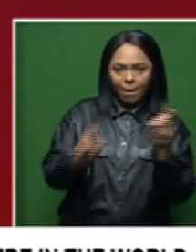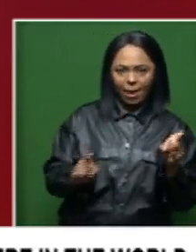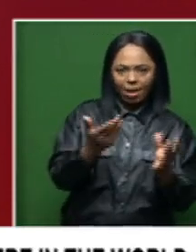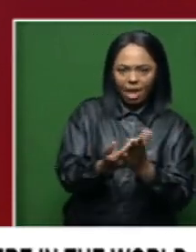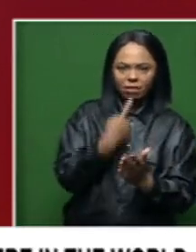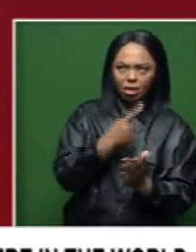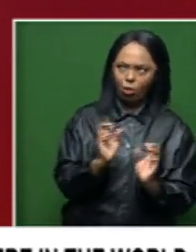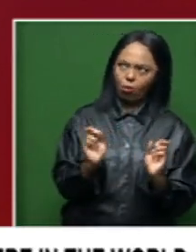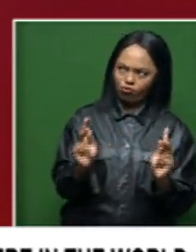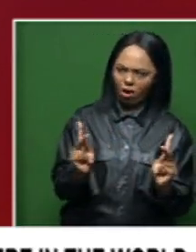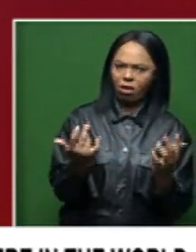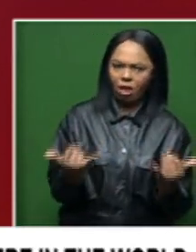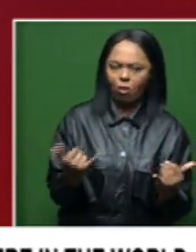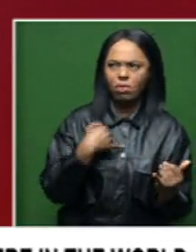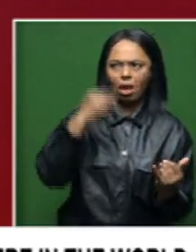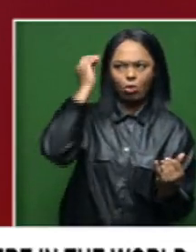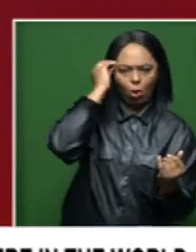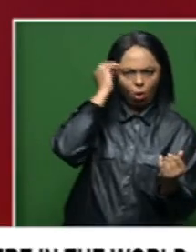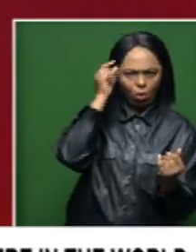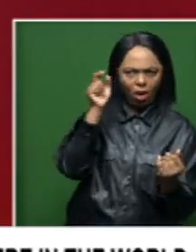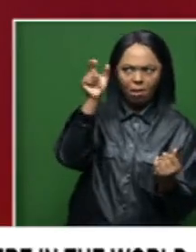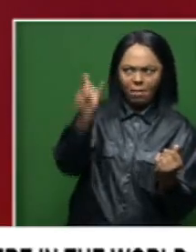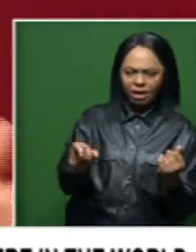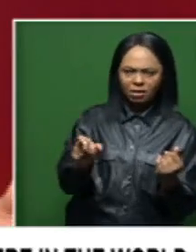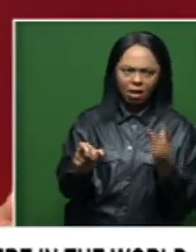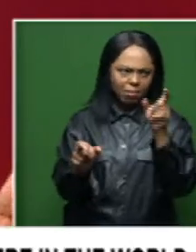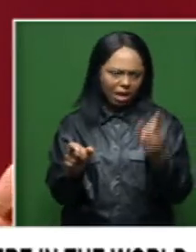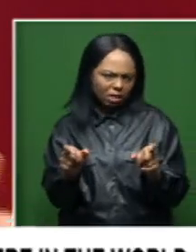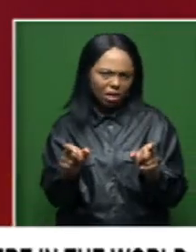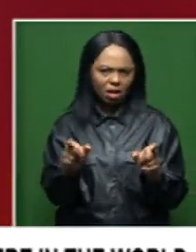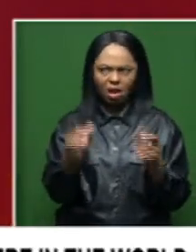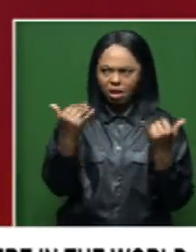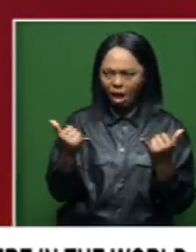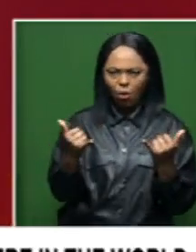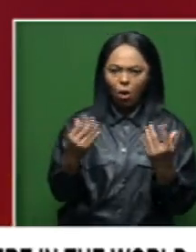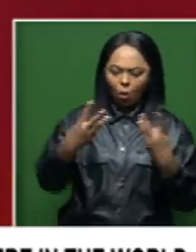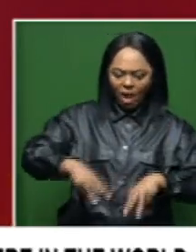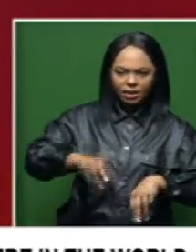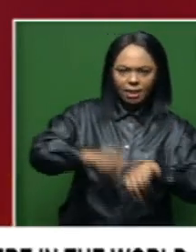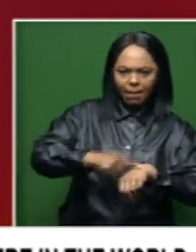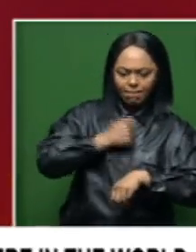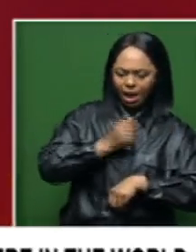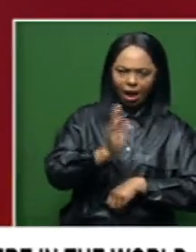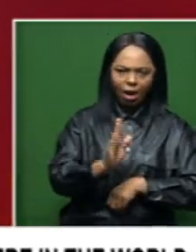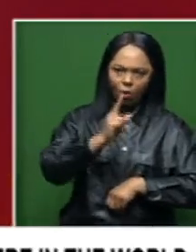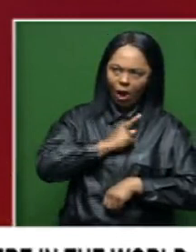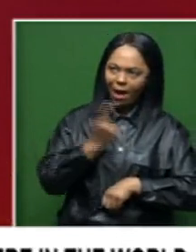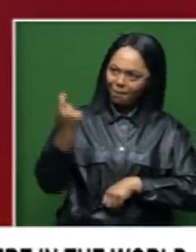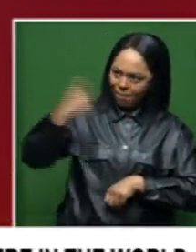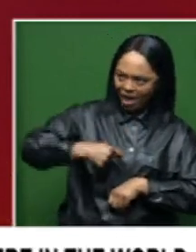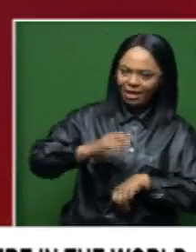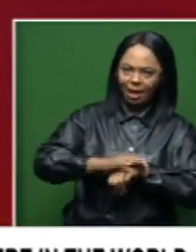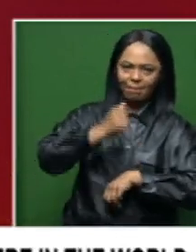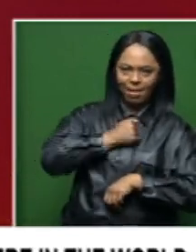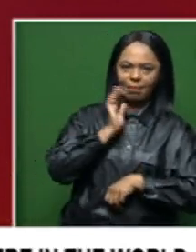say, I know that everybody on the app, none of them are wasting my time because they are paying for it. Therefore, if I am on the